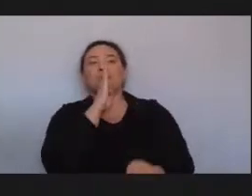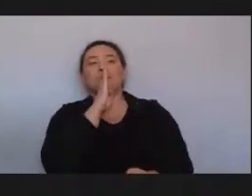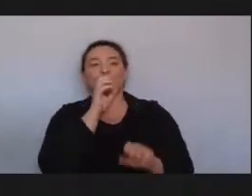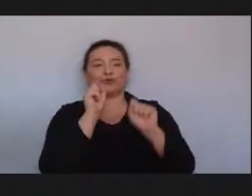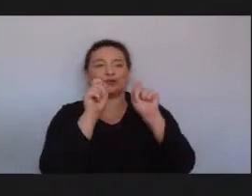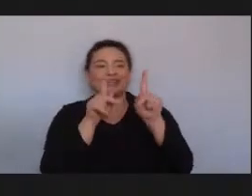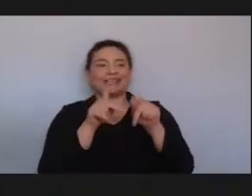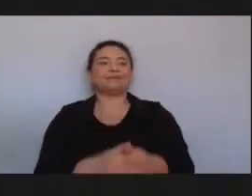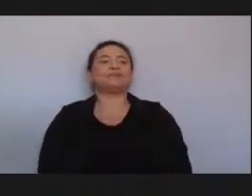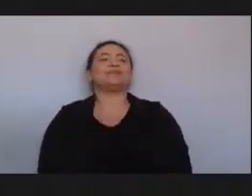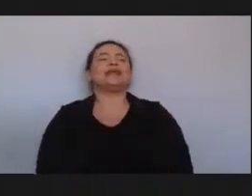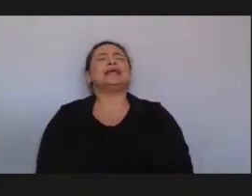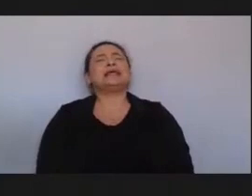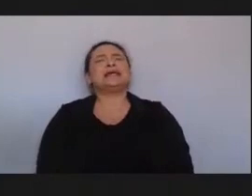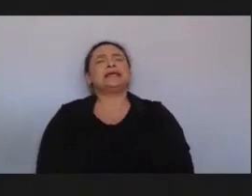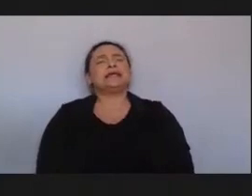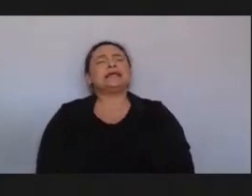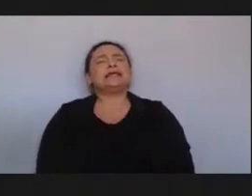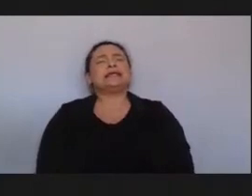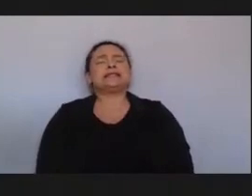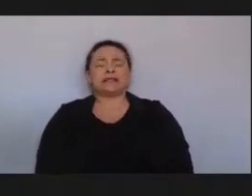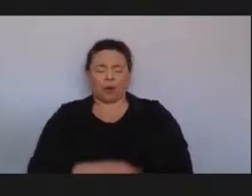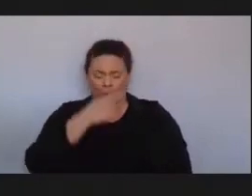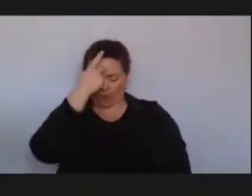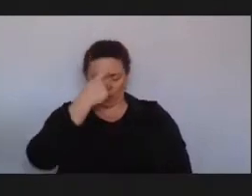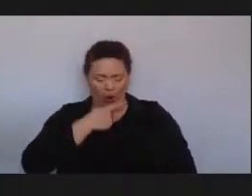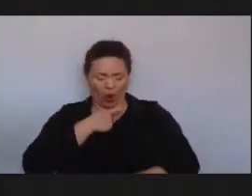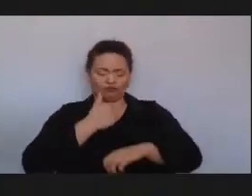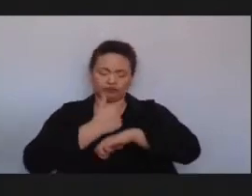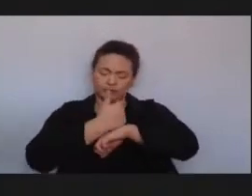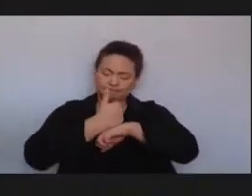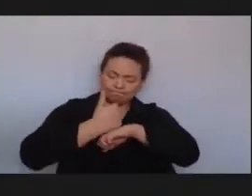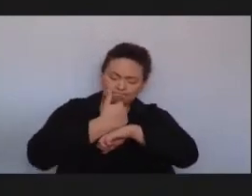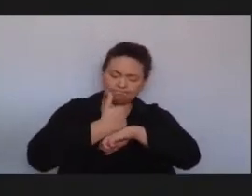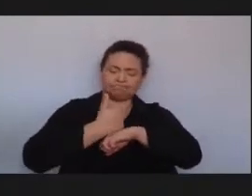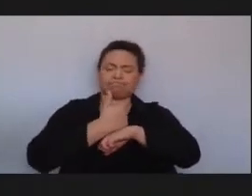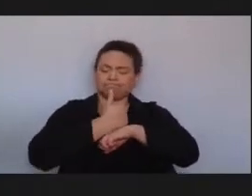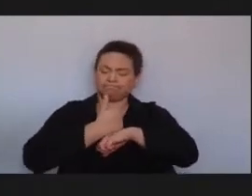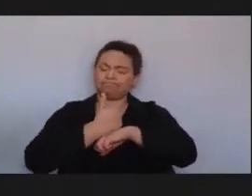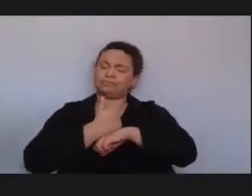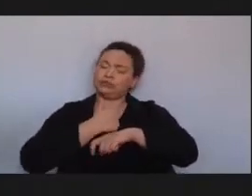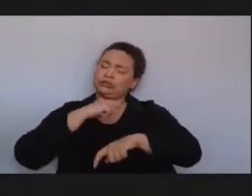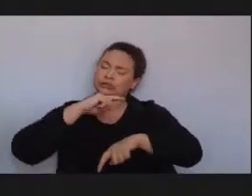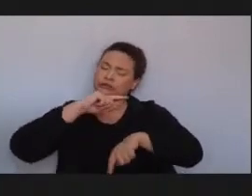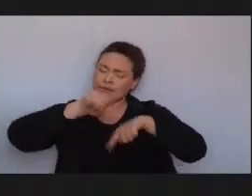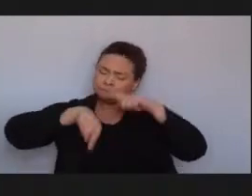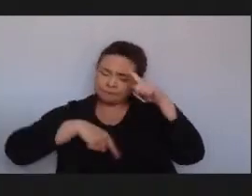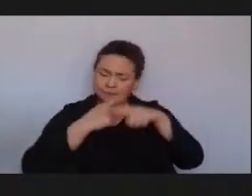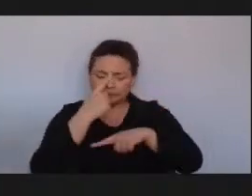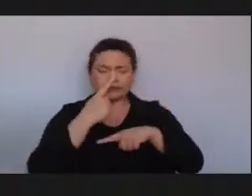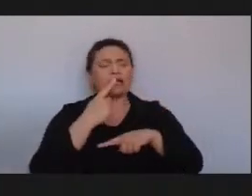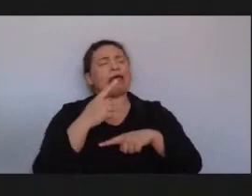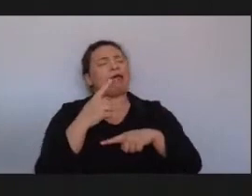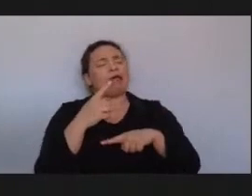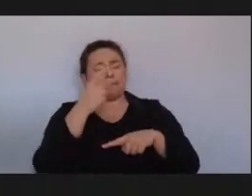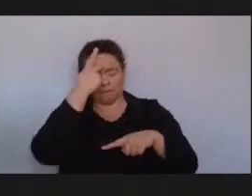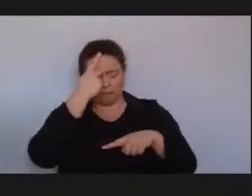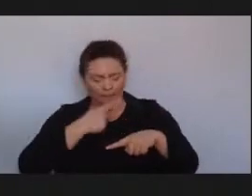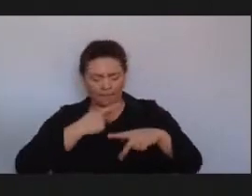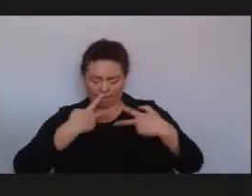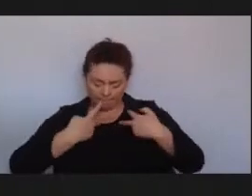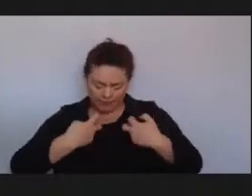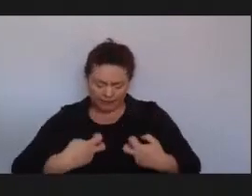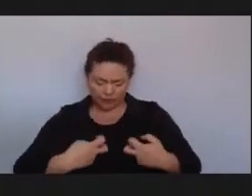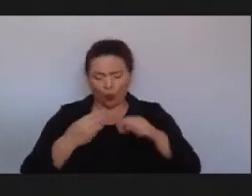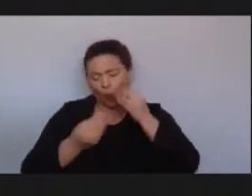continuous and individual process of trying to understand ourselves and our practice so that we become the best teachers